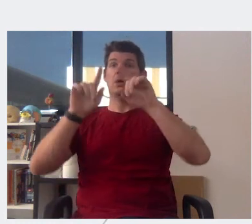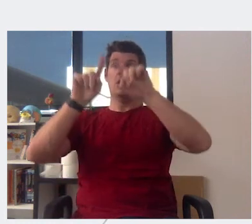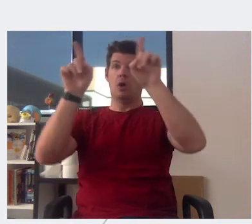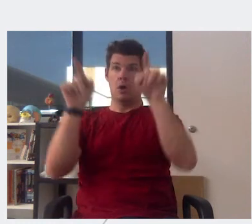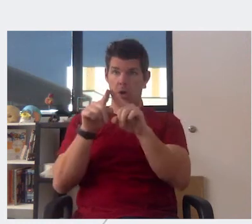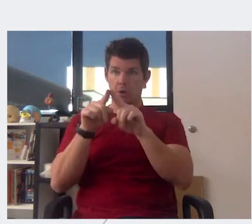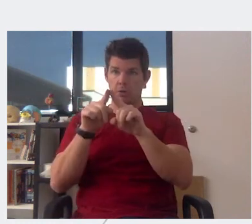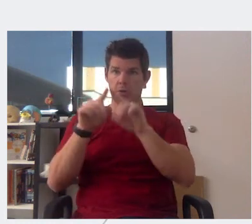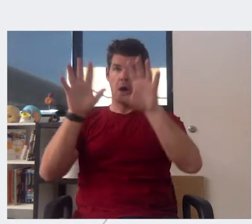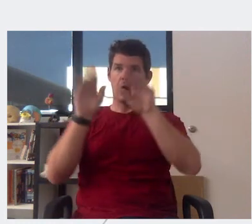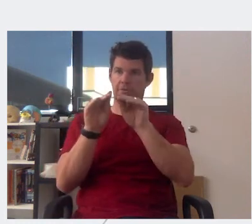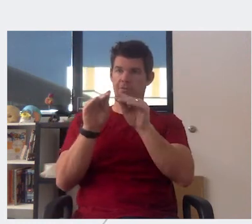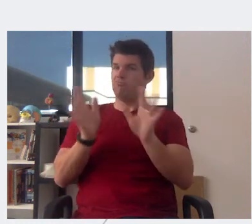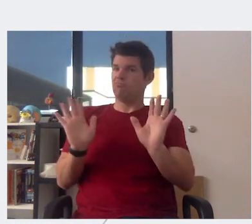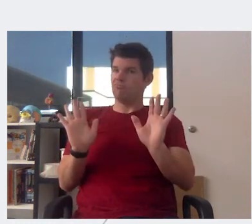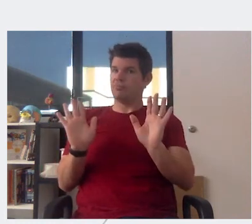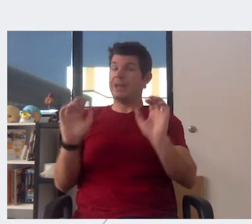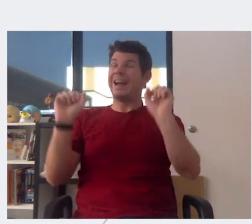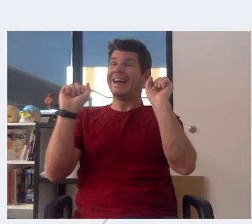can click on anyone that I want